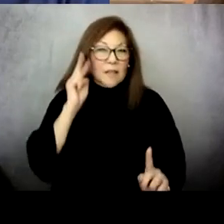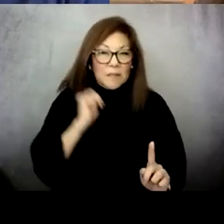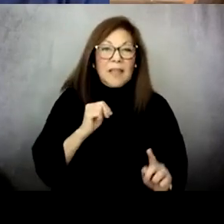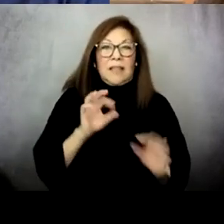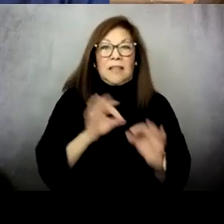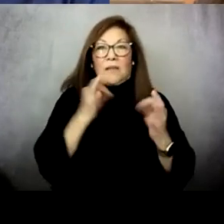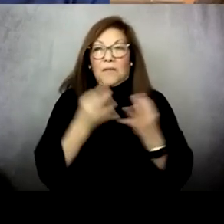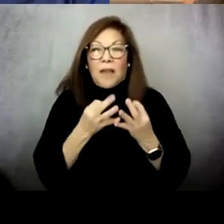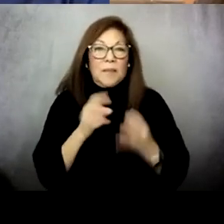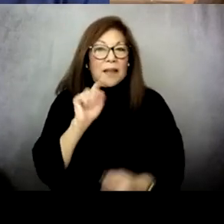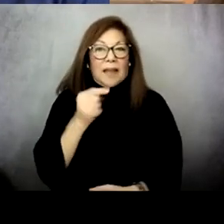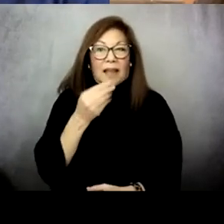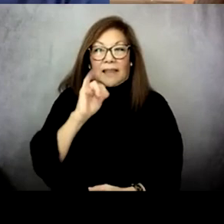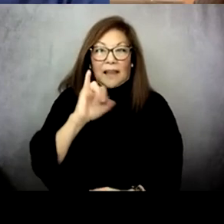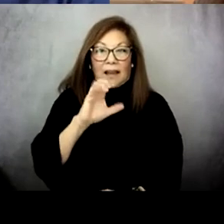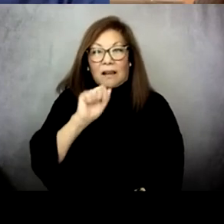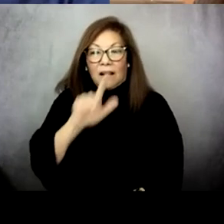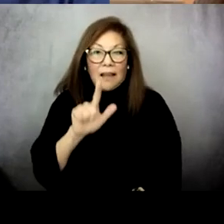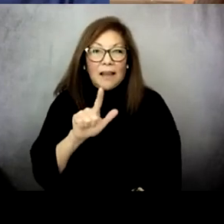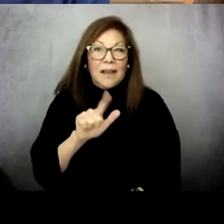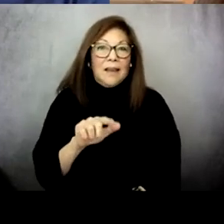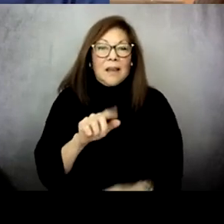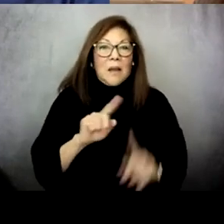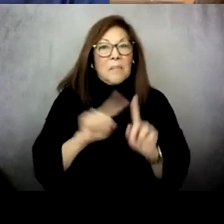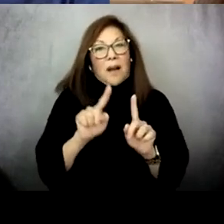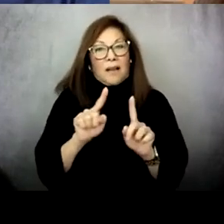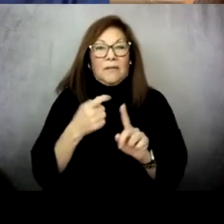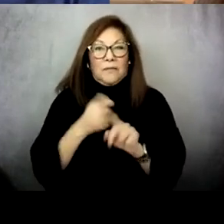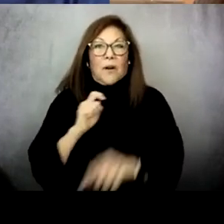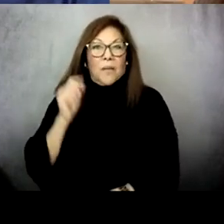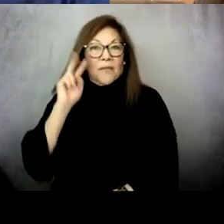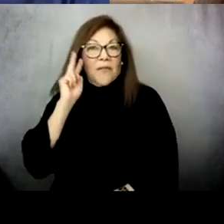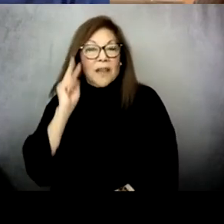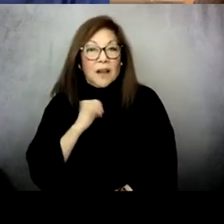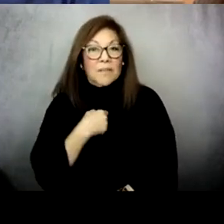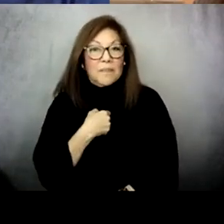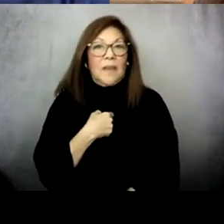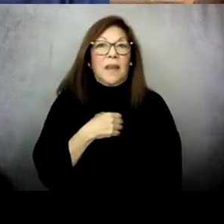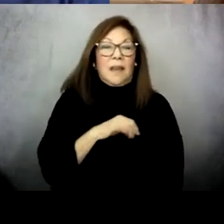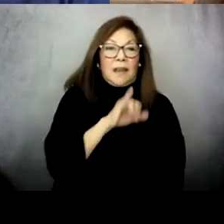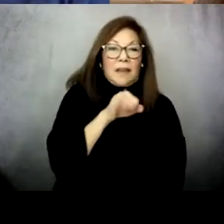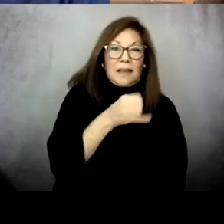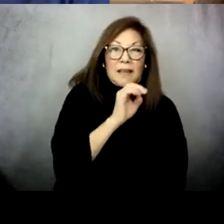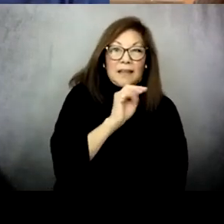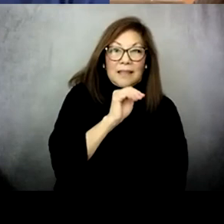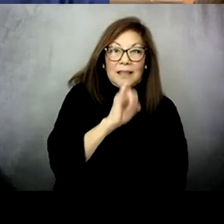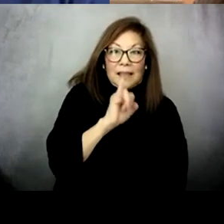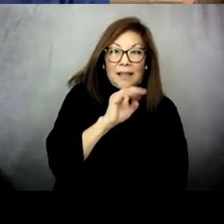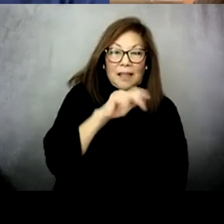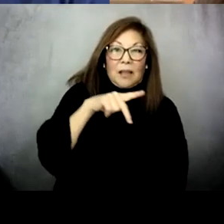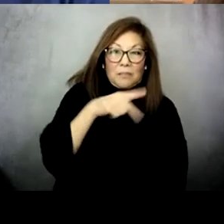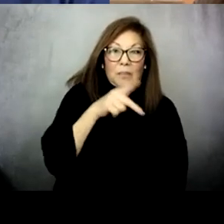families, ethnically Chinese, but from Vietnam. It's like, and yeah, like Gina Postol was also kind of mentioning that,